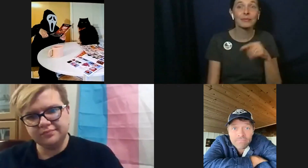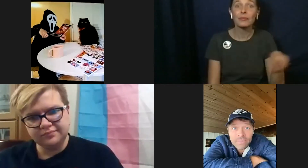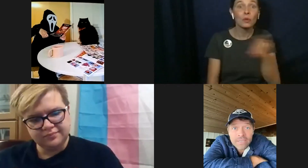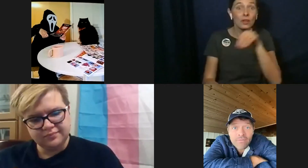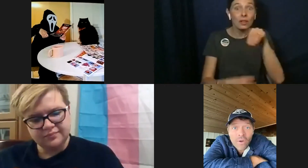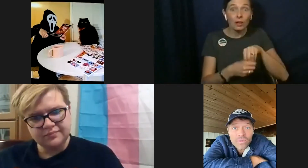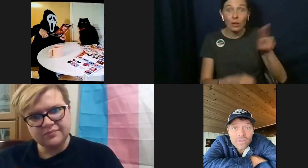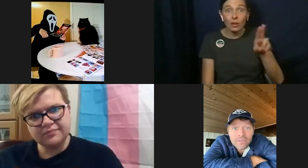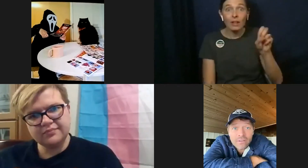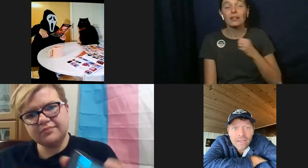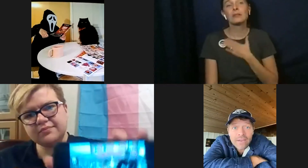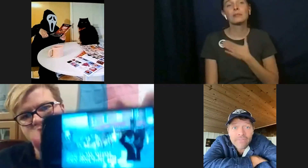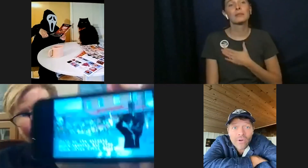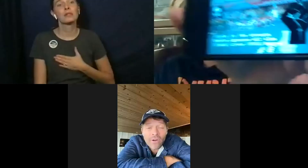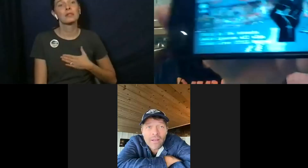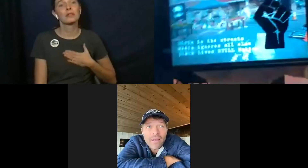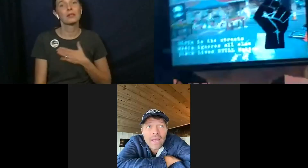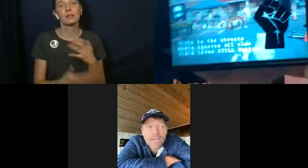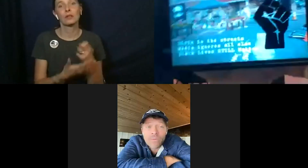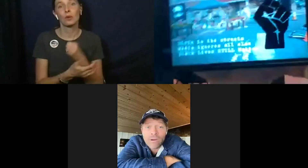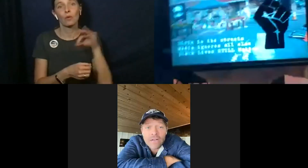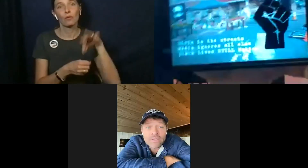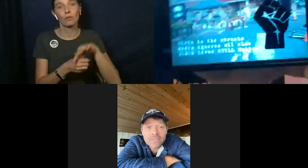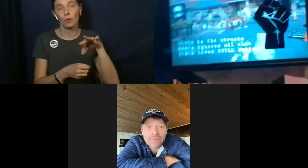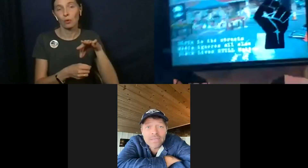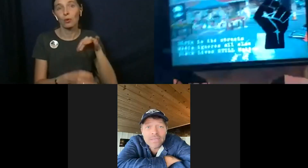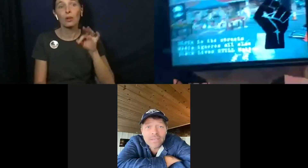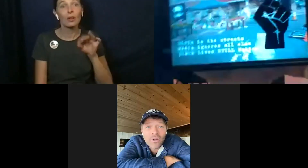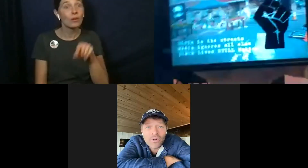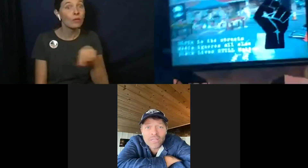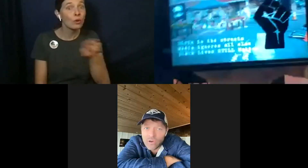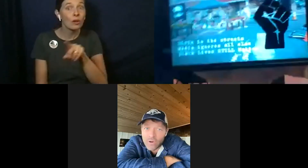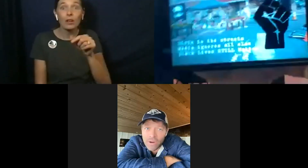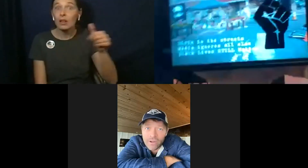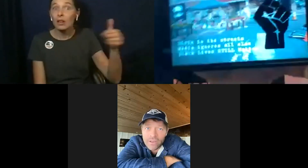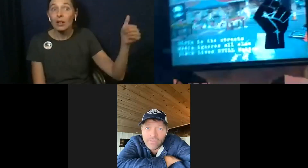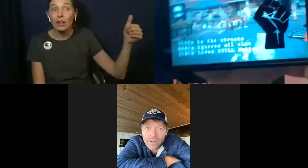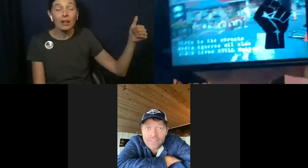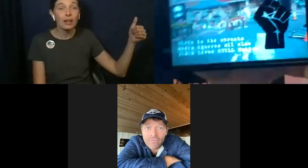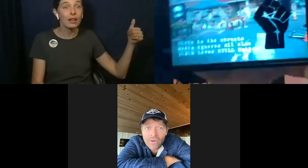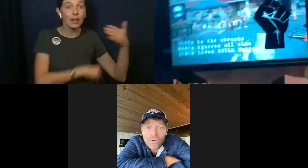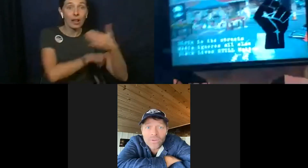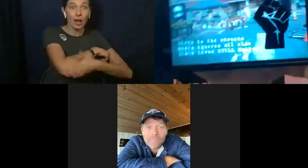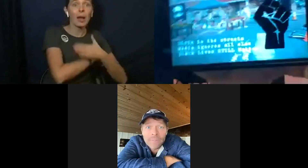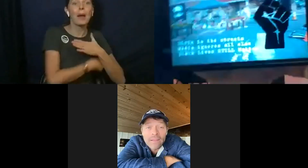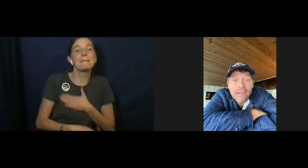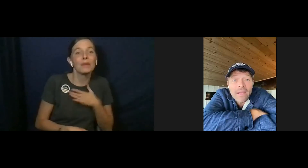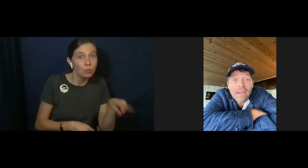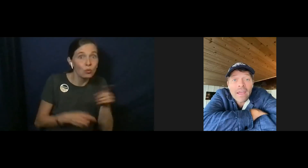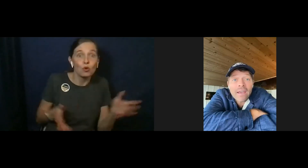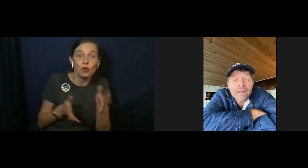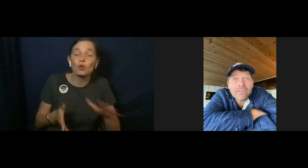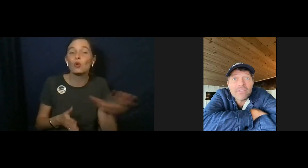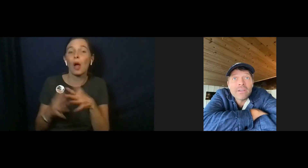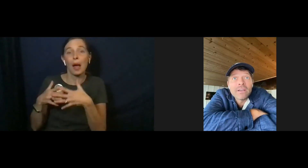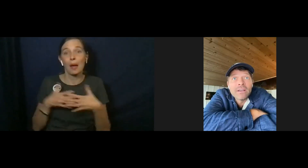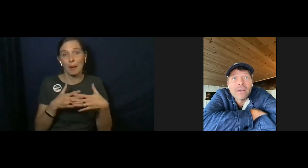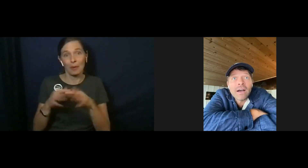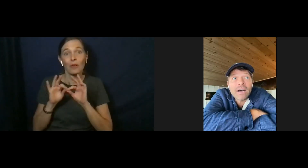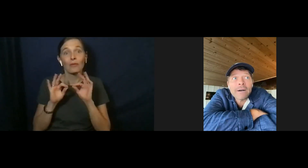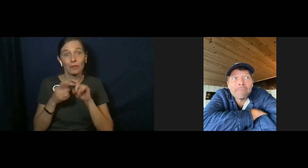such a blessing to have a fun, creative, challenging outlet every once in a while.